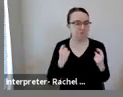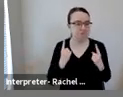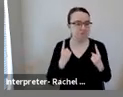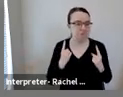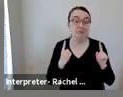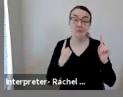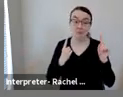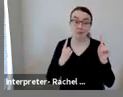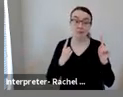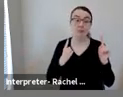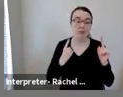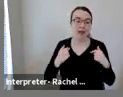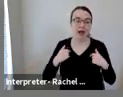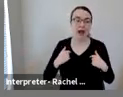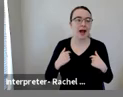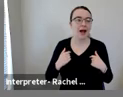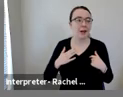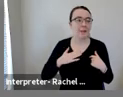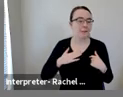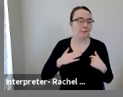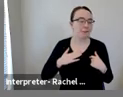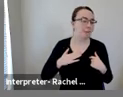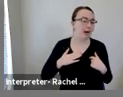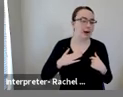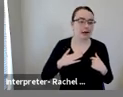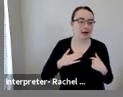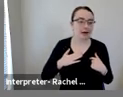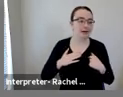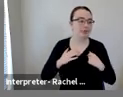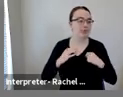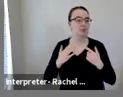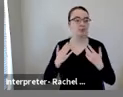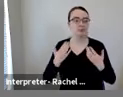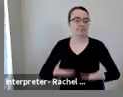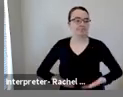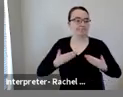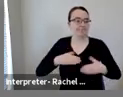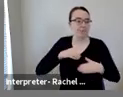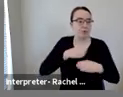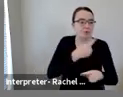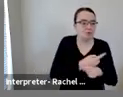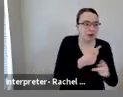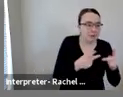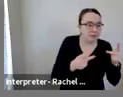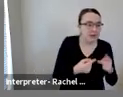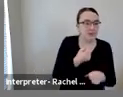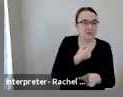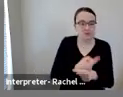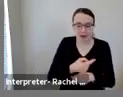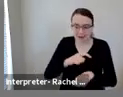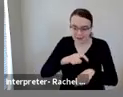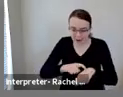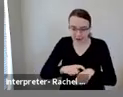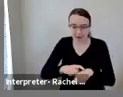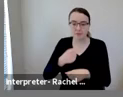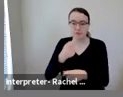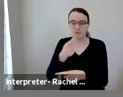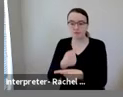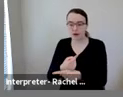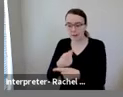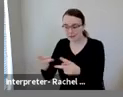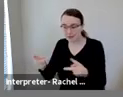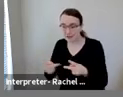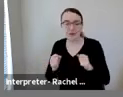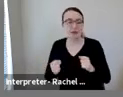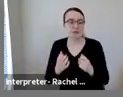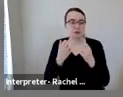I was in the right place at the right time and in the right position where I was able to retain both. And